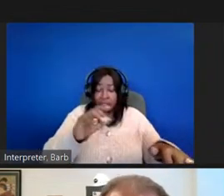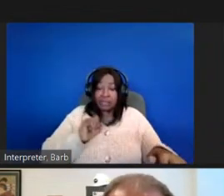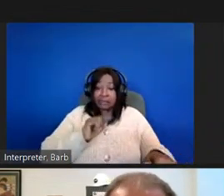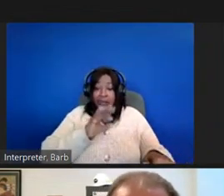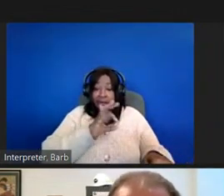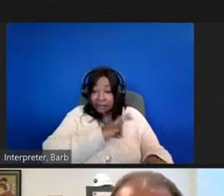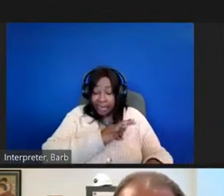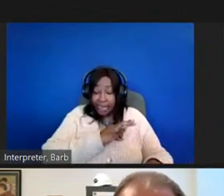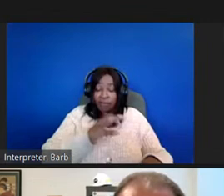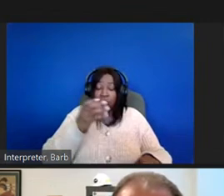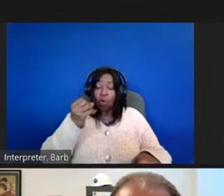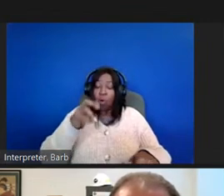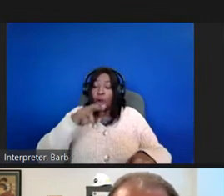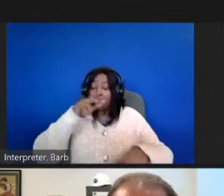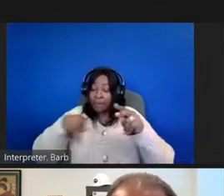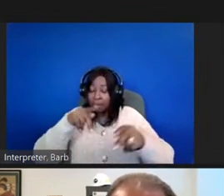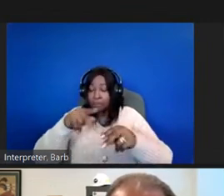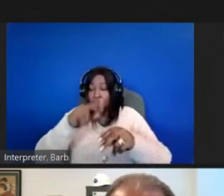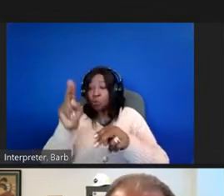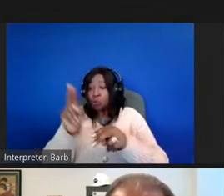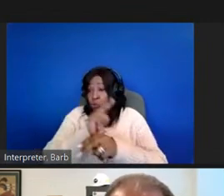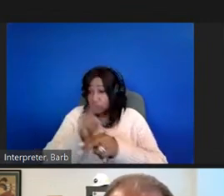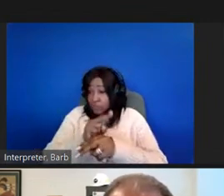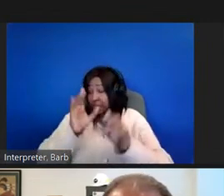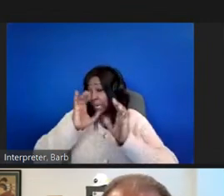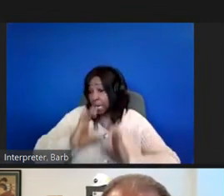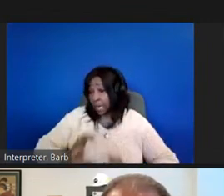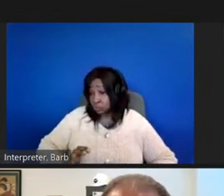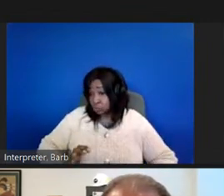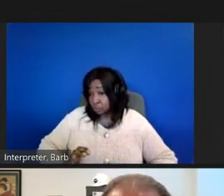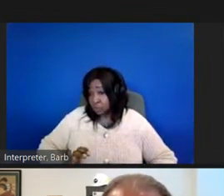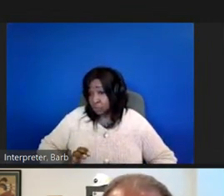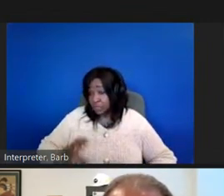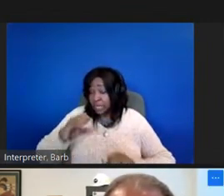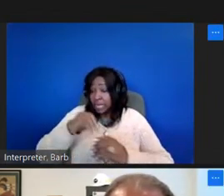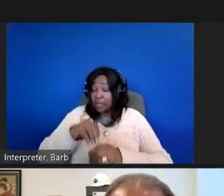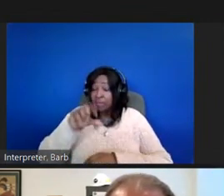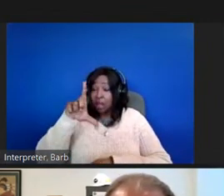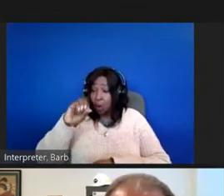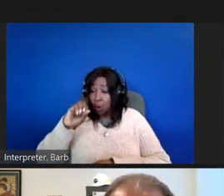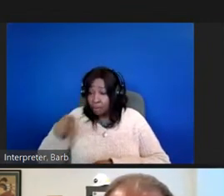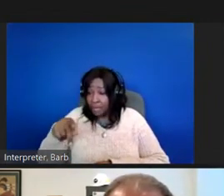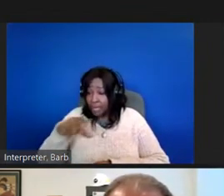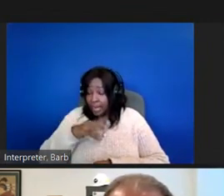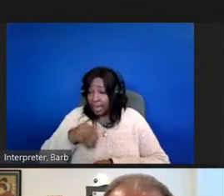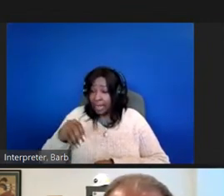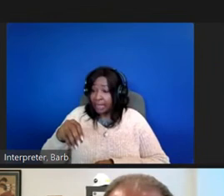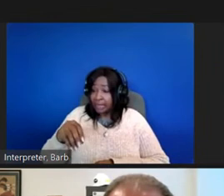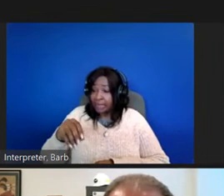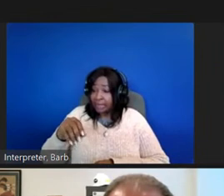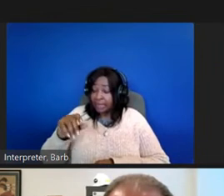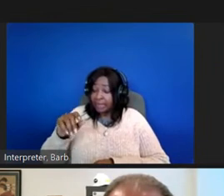policemen users, our users and customers in the loop in your near north area,